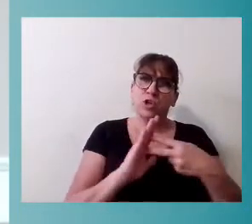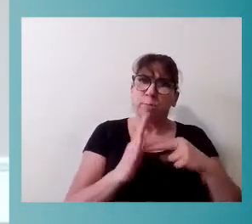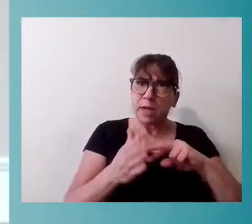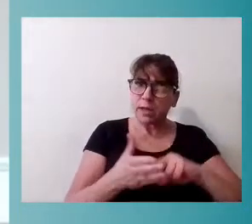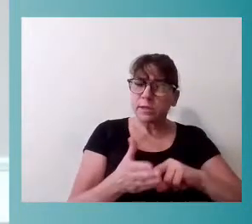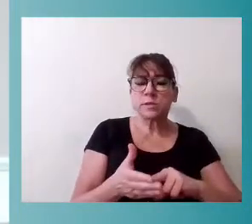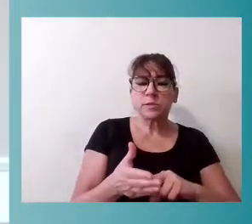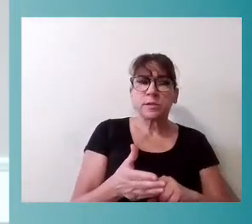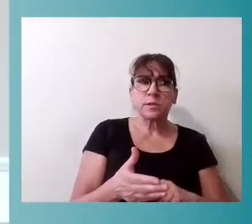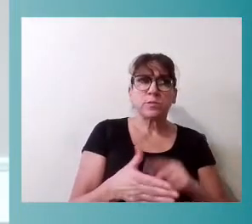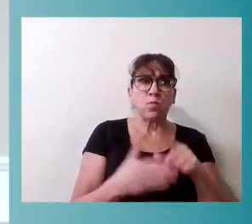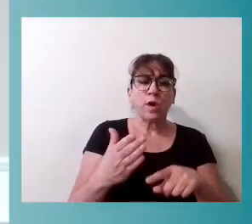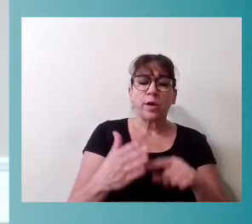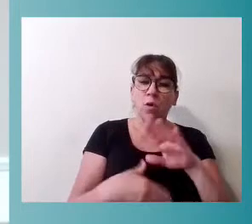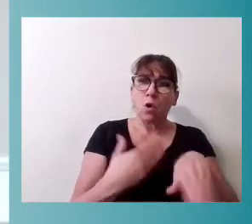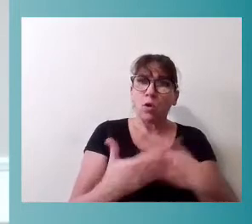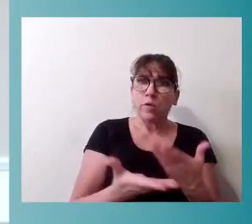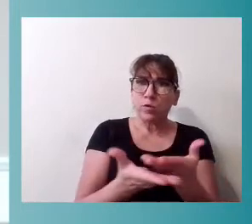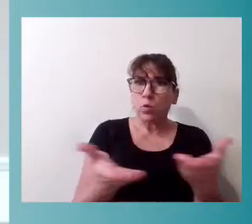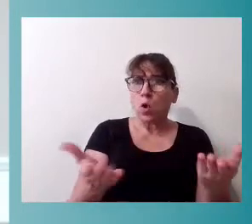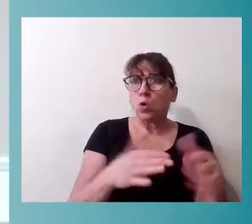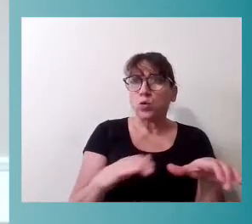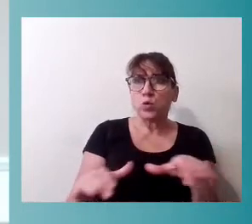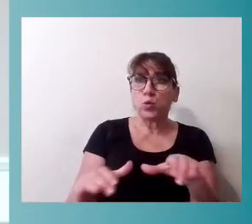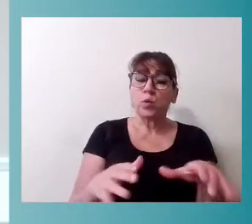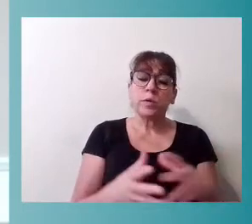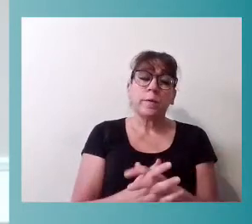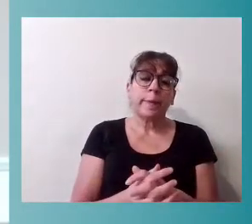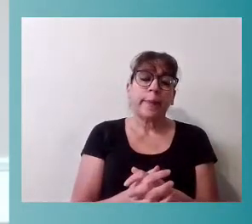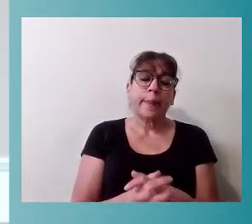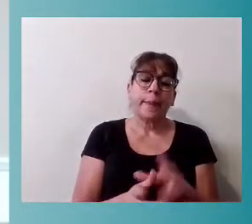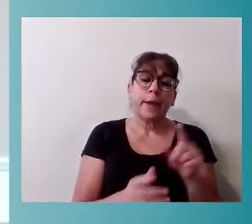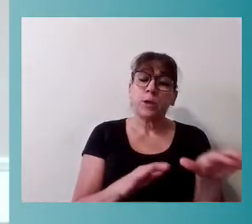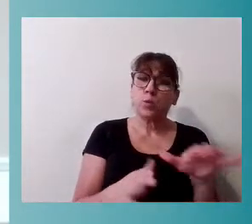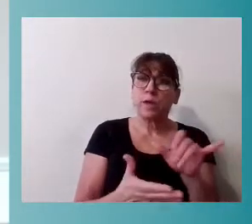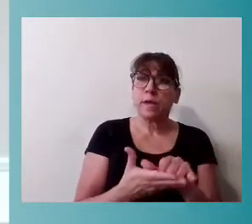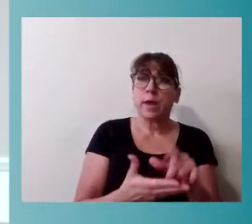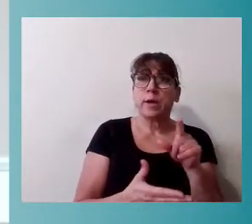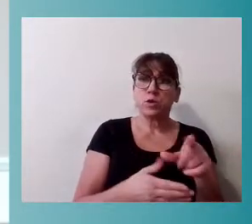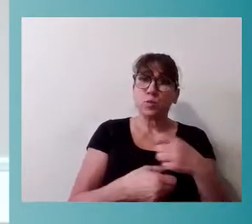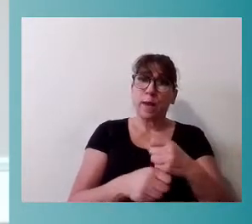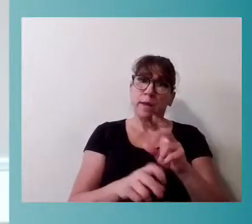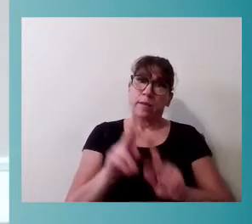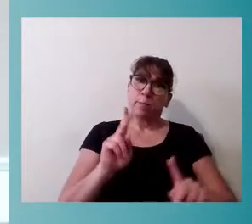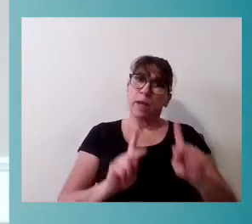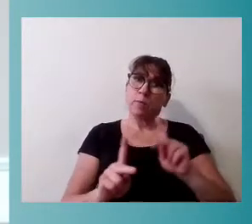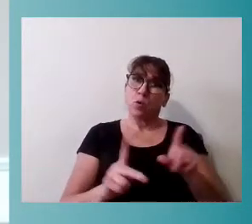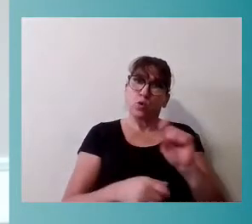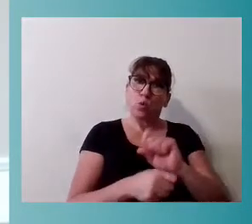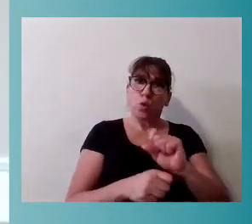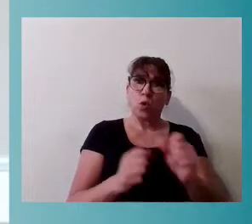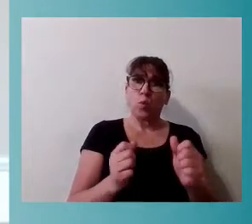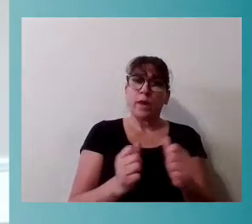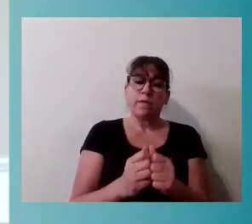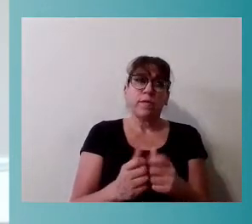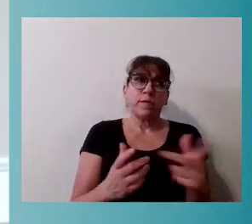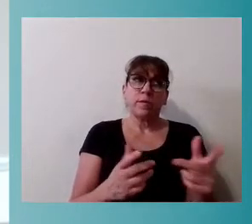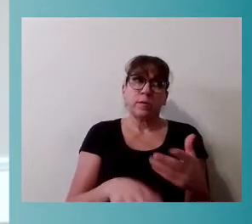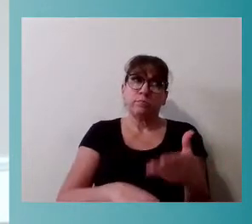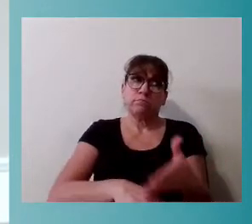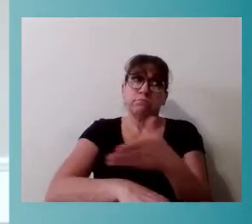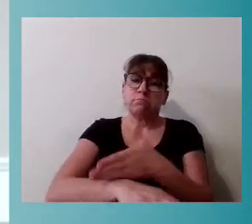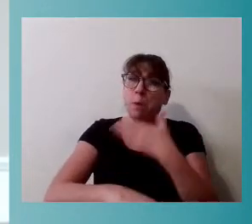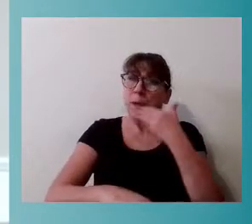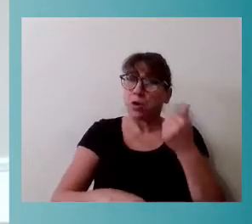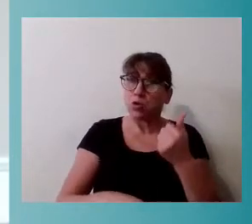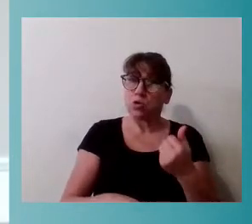what all of you do. And in doing so, you make the people that you work with better,